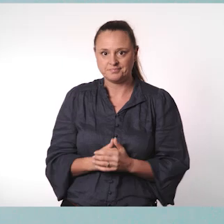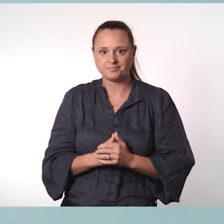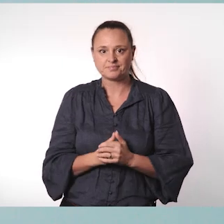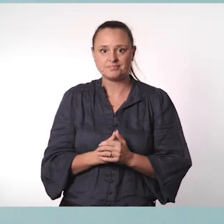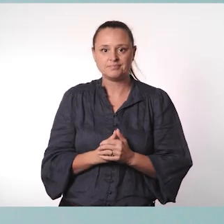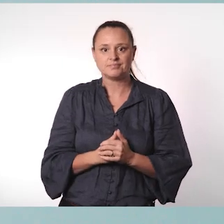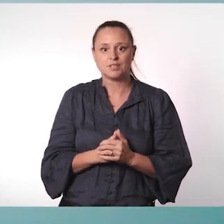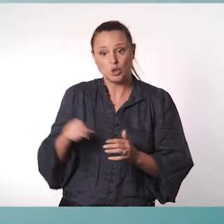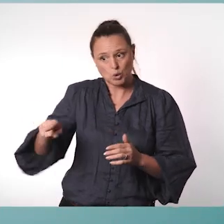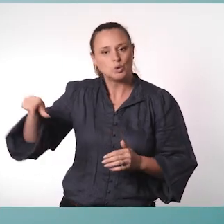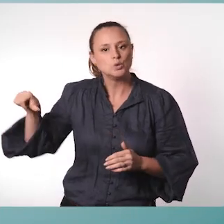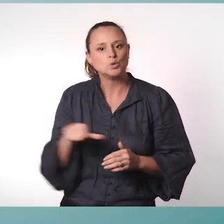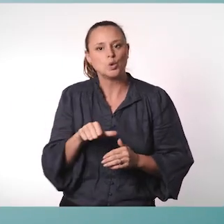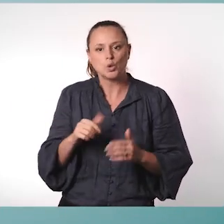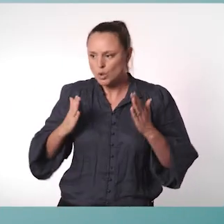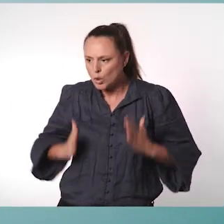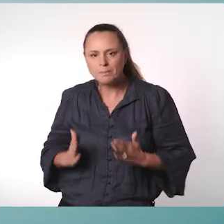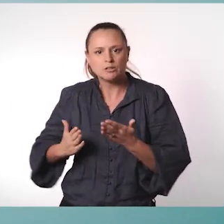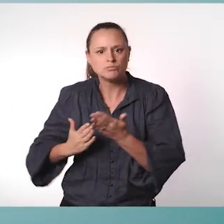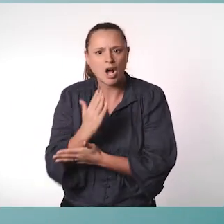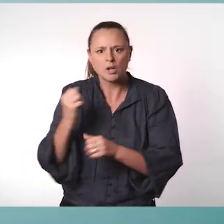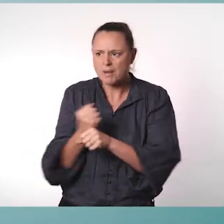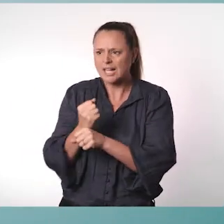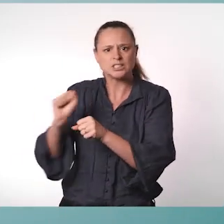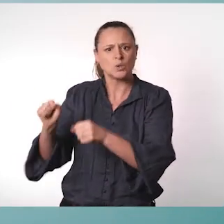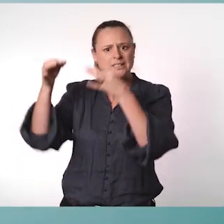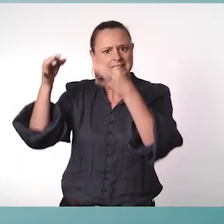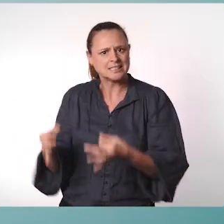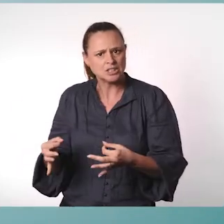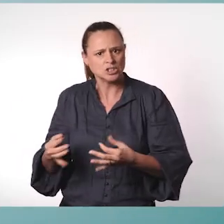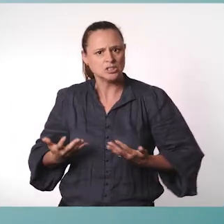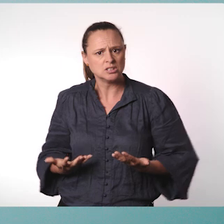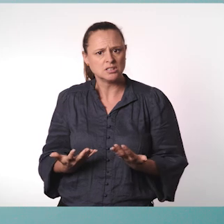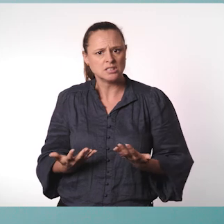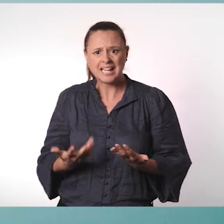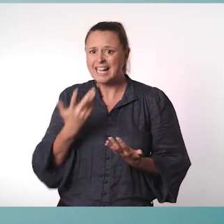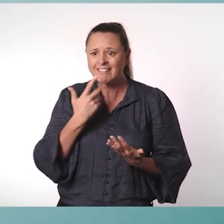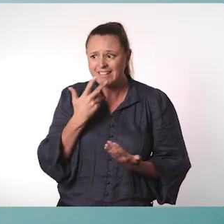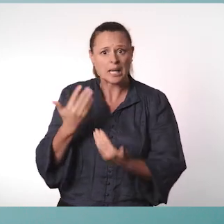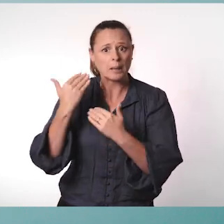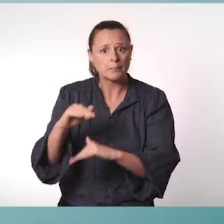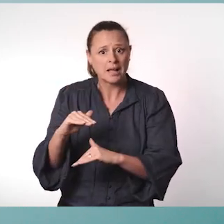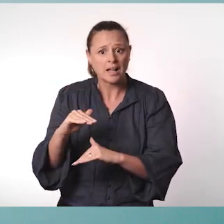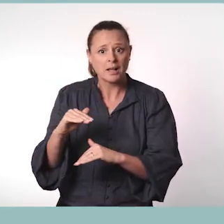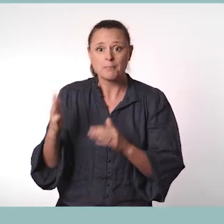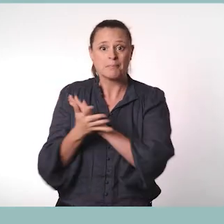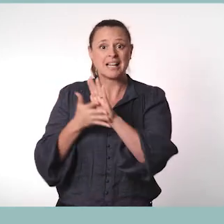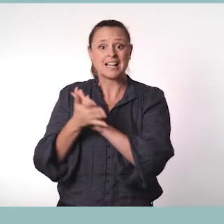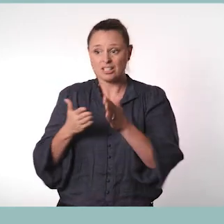choices is a human right. If women with disabilities are not allowed to make choices for themselves, their basic human rights cannot be